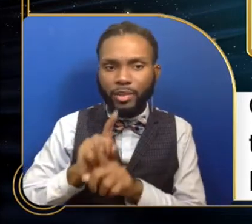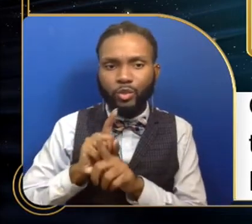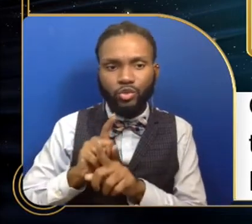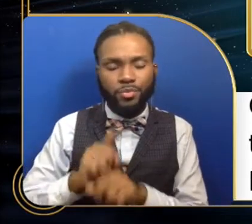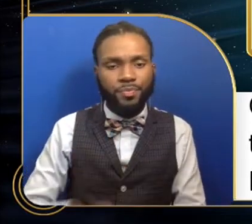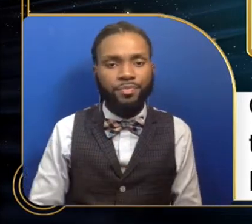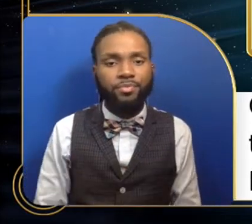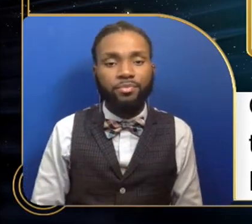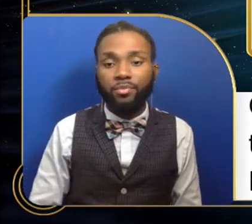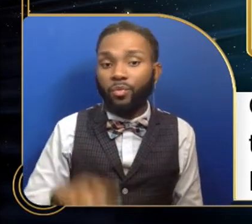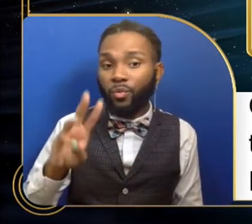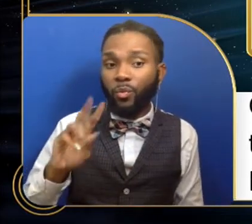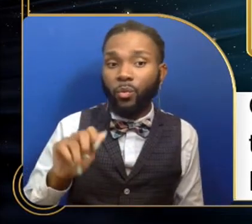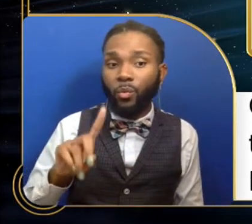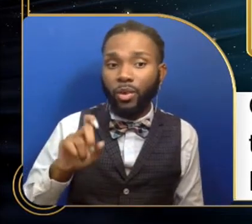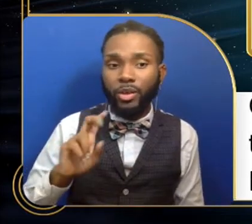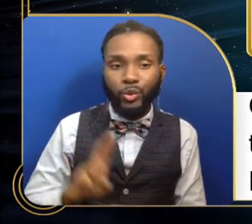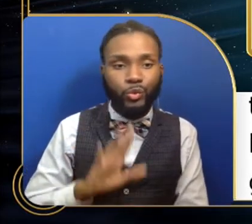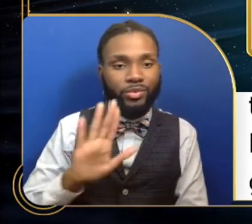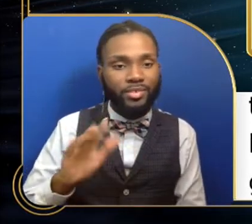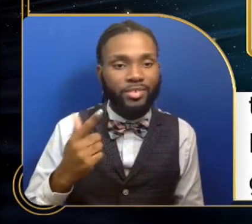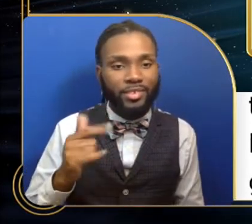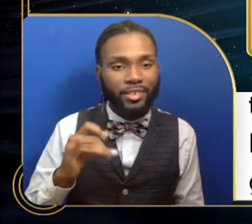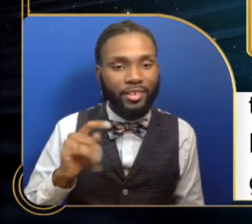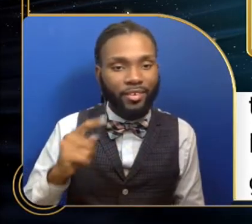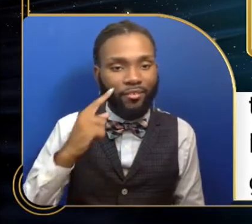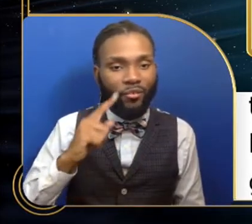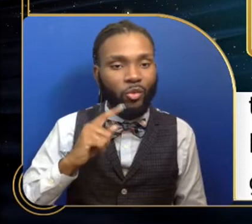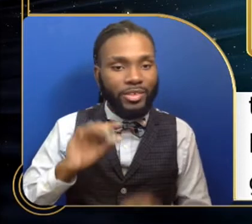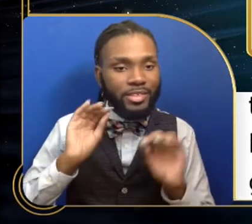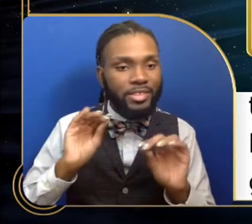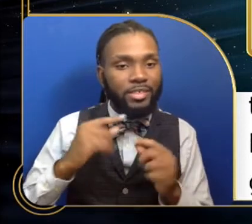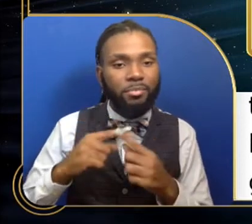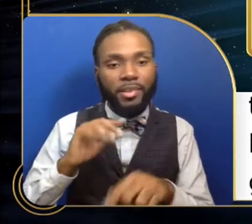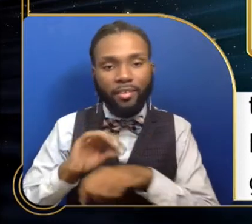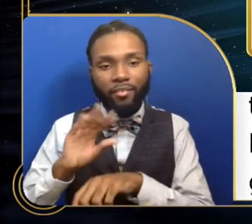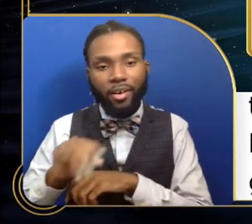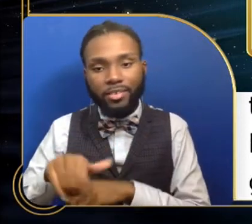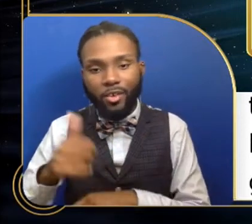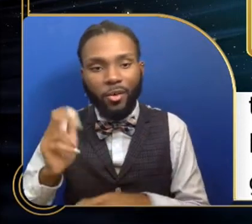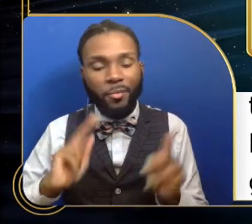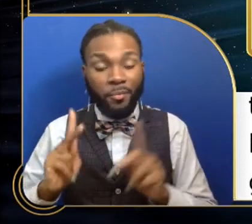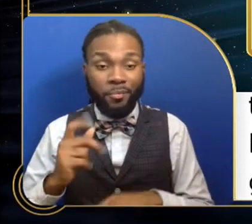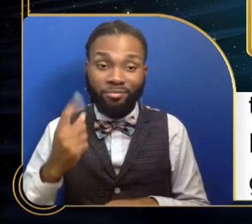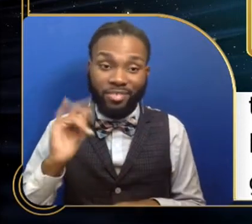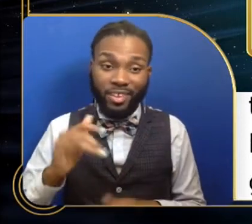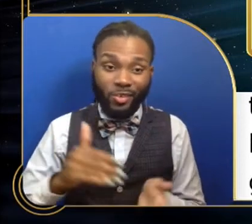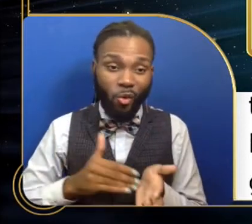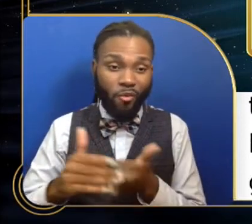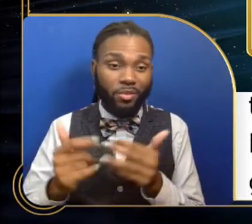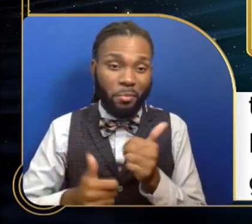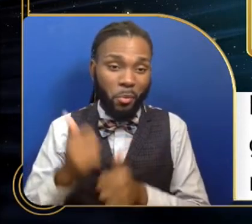uses his gifts to teach and advise others. That is often the most important